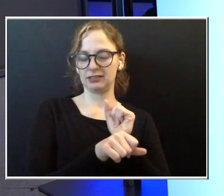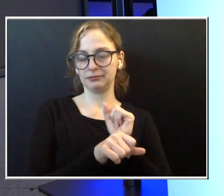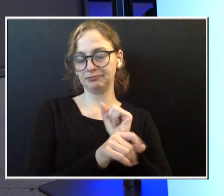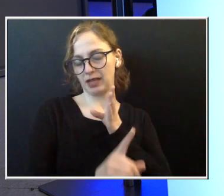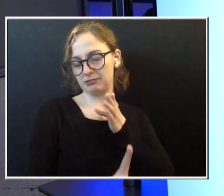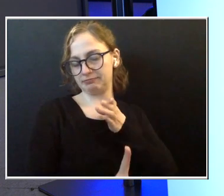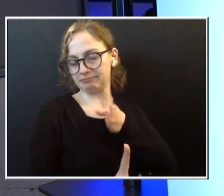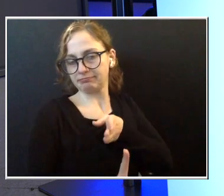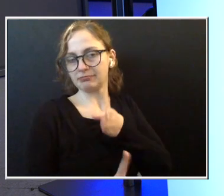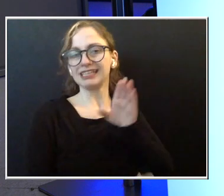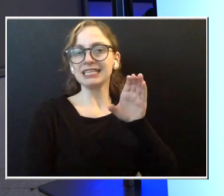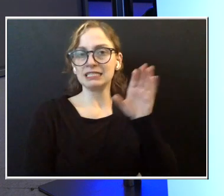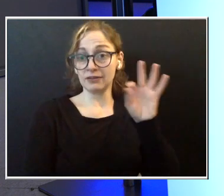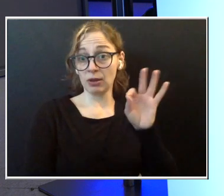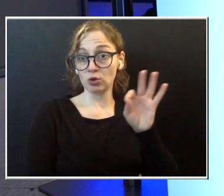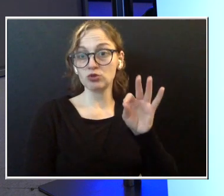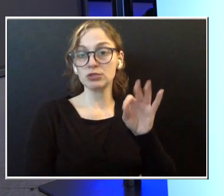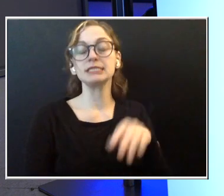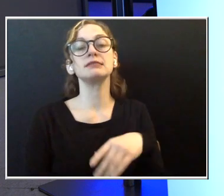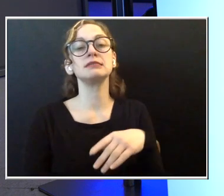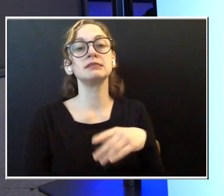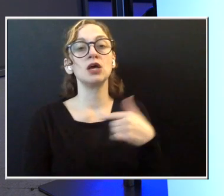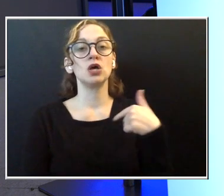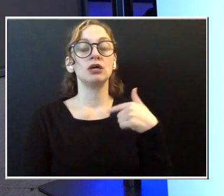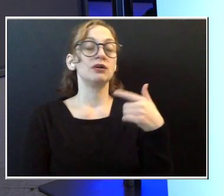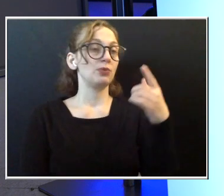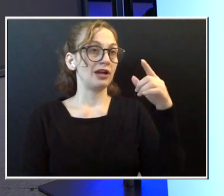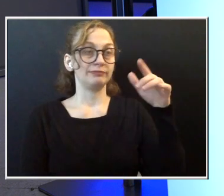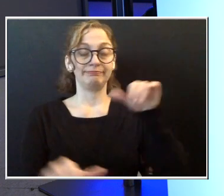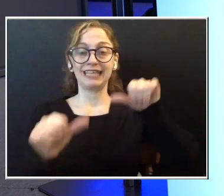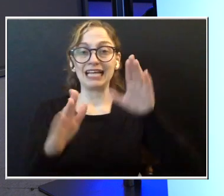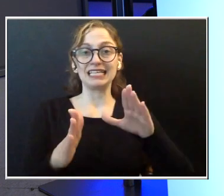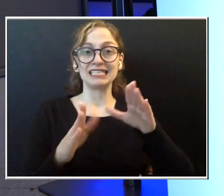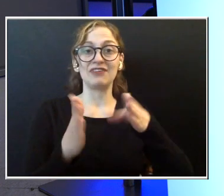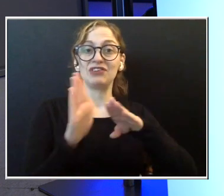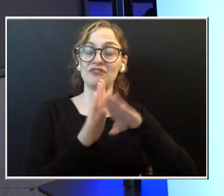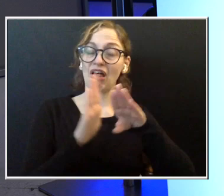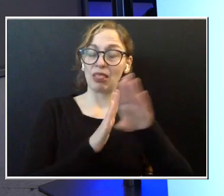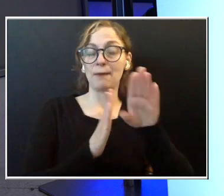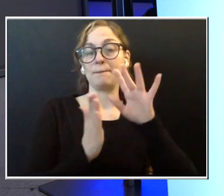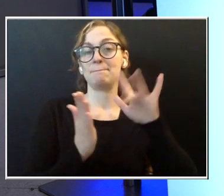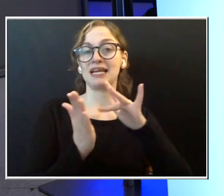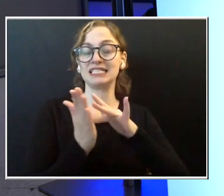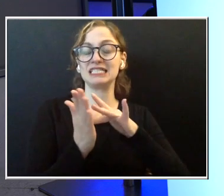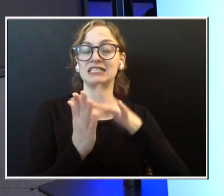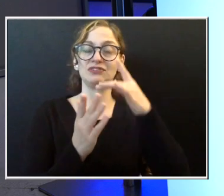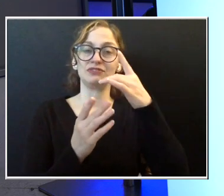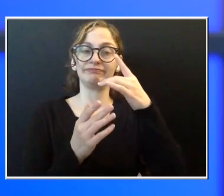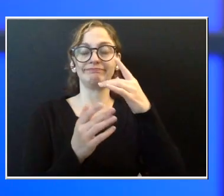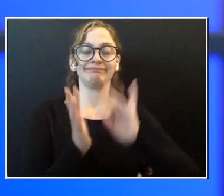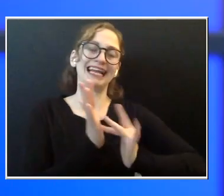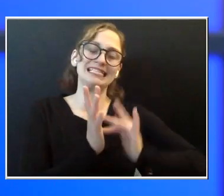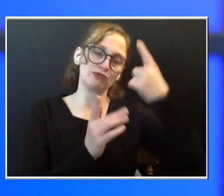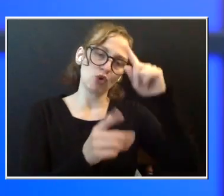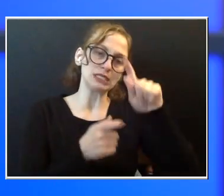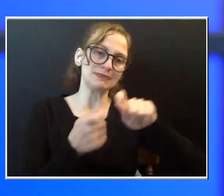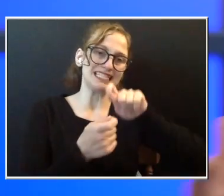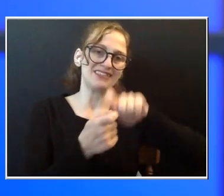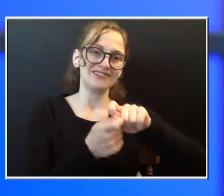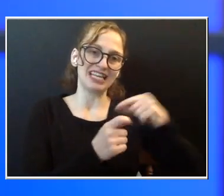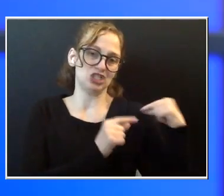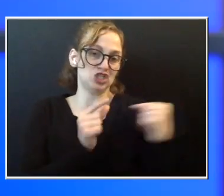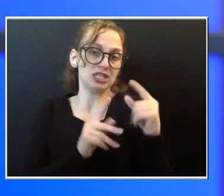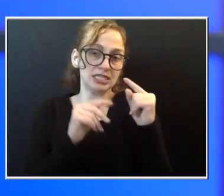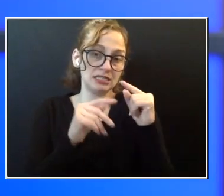for specific genetic types. Can we call that precision medicine? Absolutely. I mean, that was one of